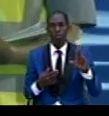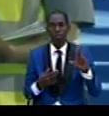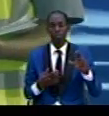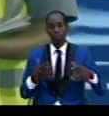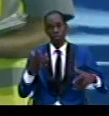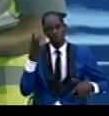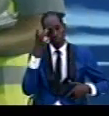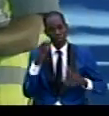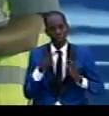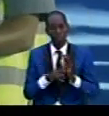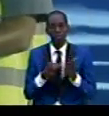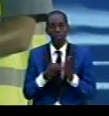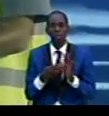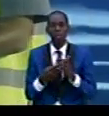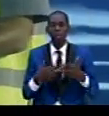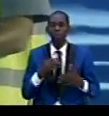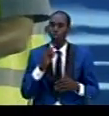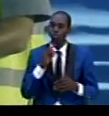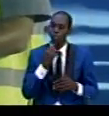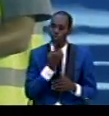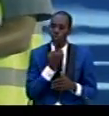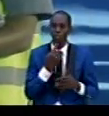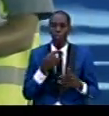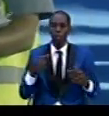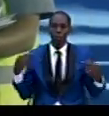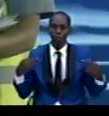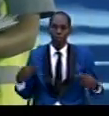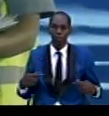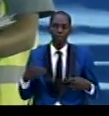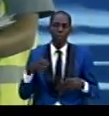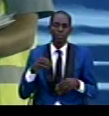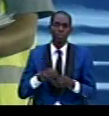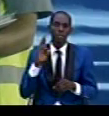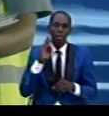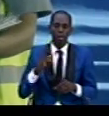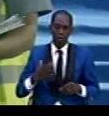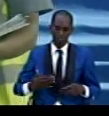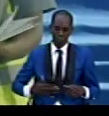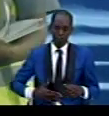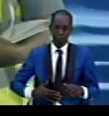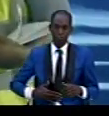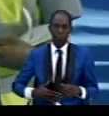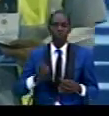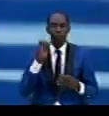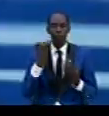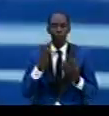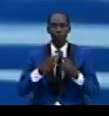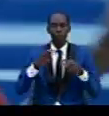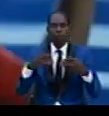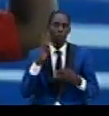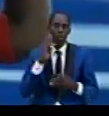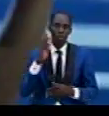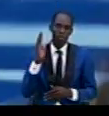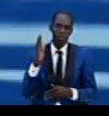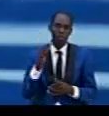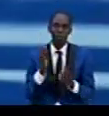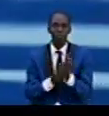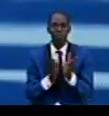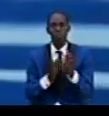excruciating pain as a result of ulcer in her stomach. She wants to share her testimony. Praise the